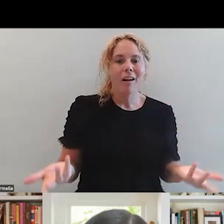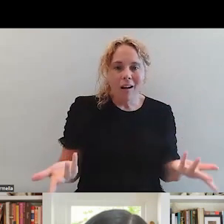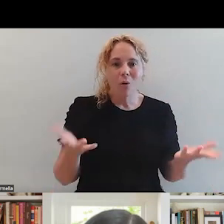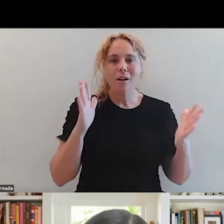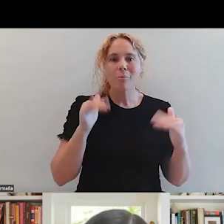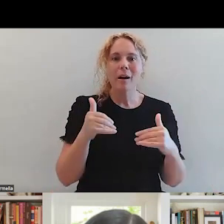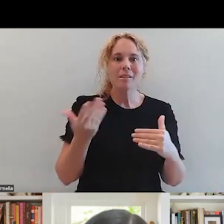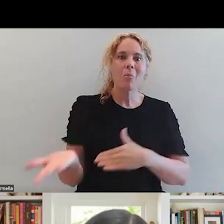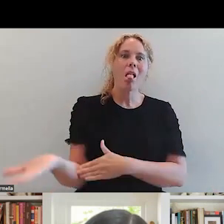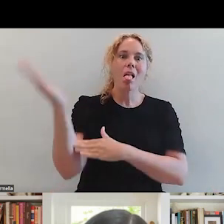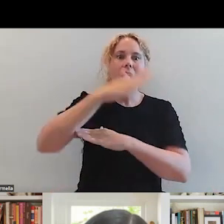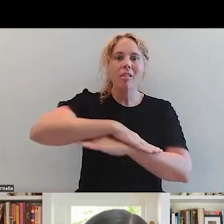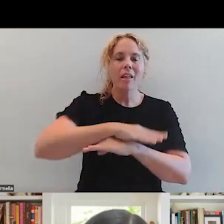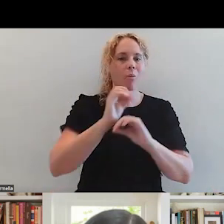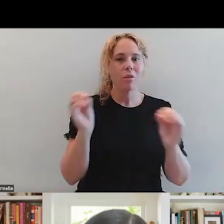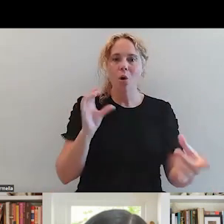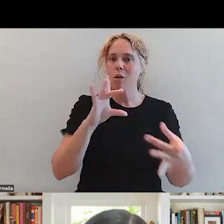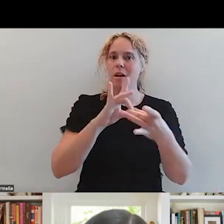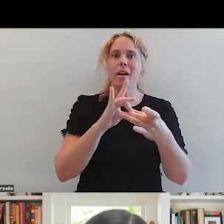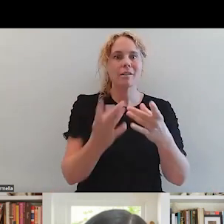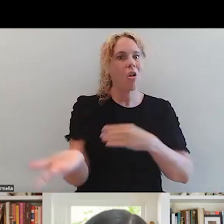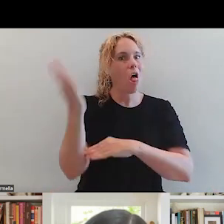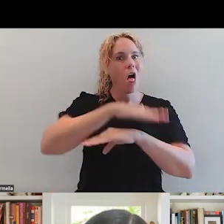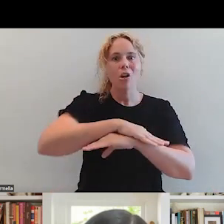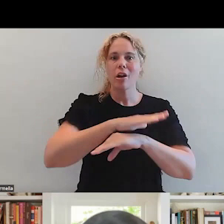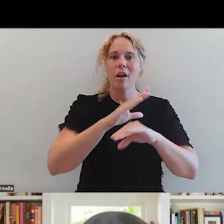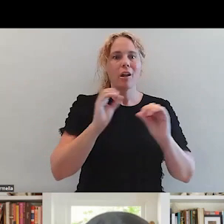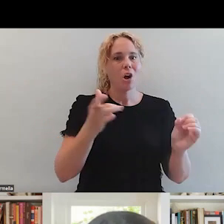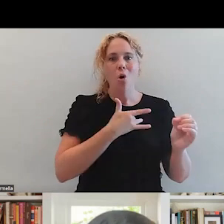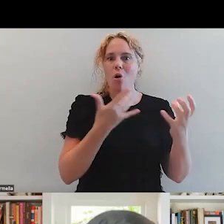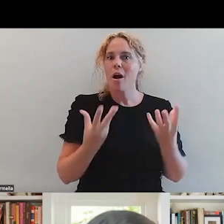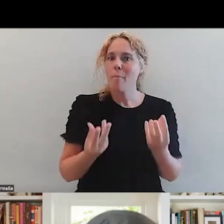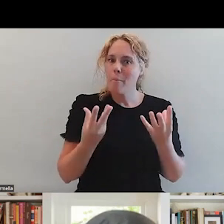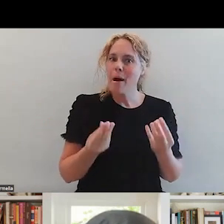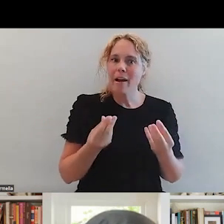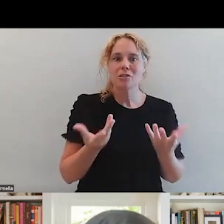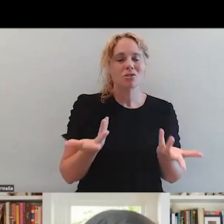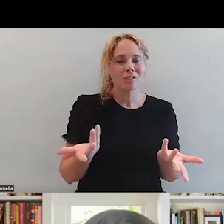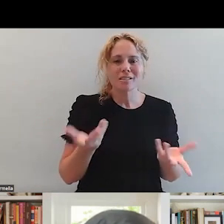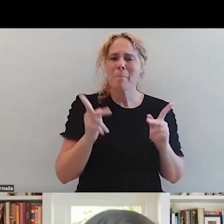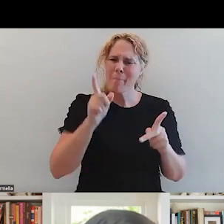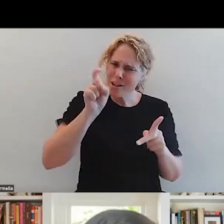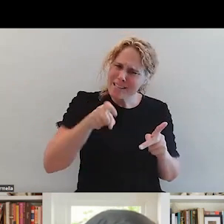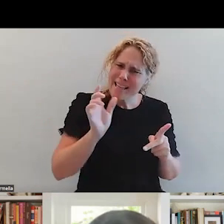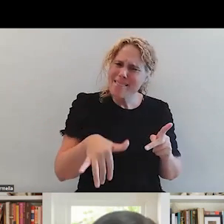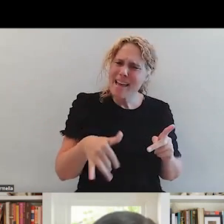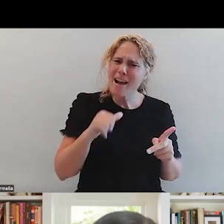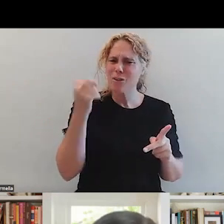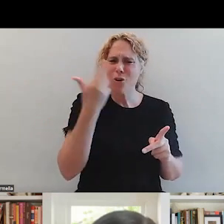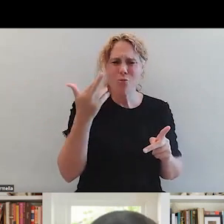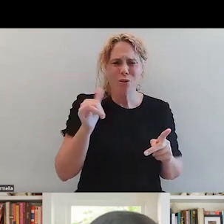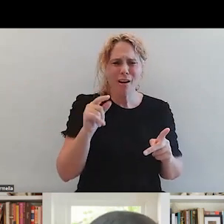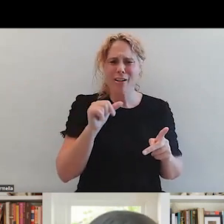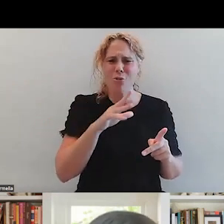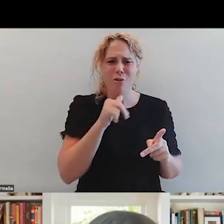go all day without that connection. We expect them to go all day without somebody feeling compassionate about them. And people need that, whether we realize it or not.